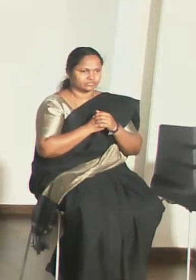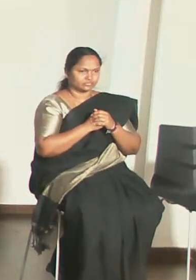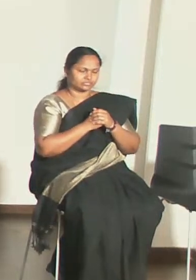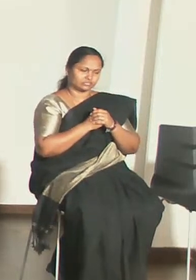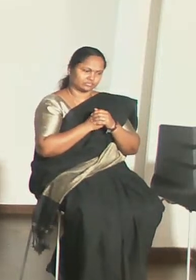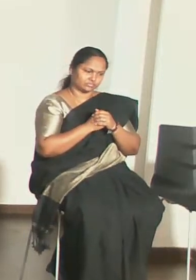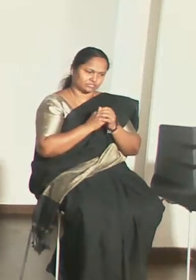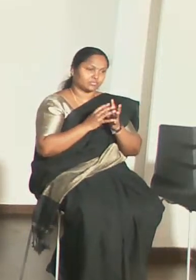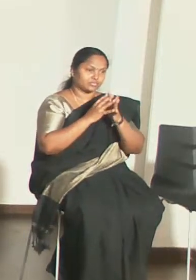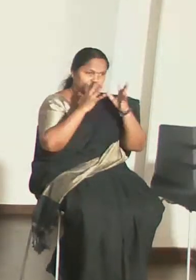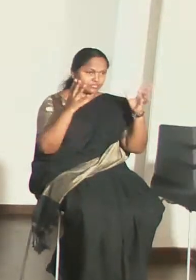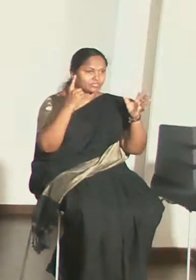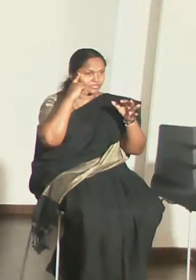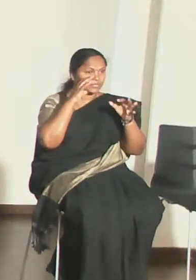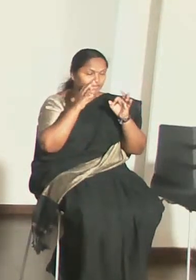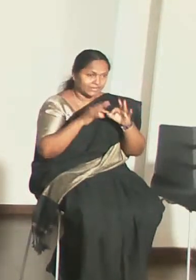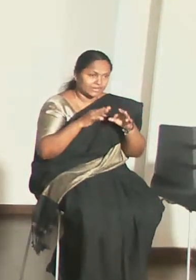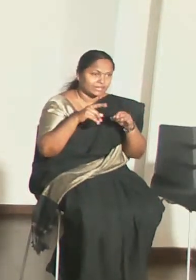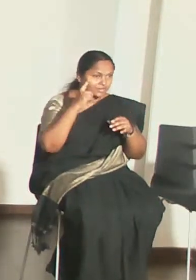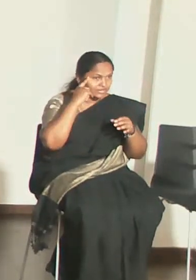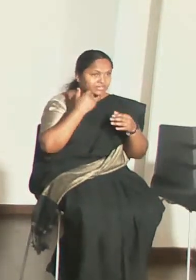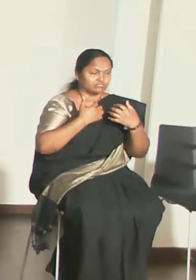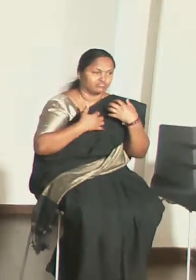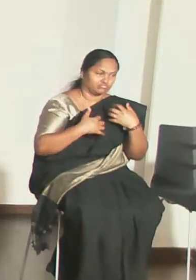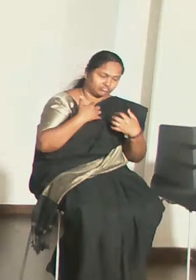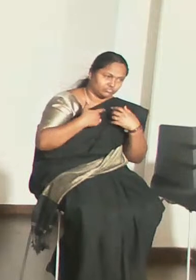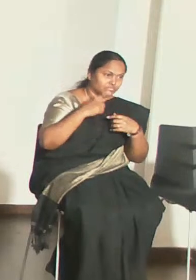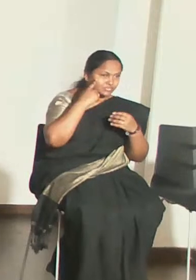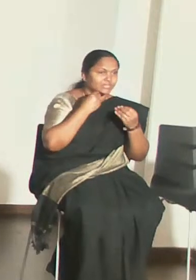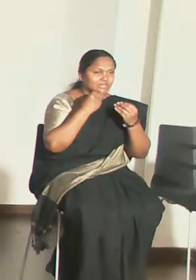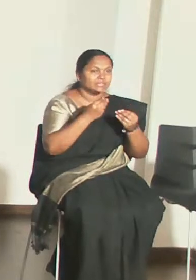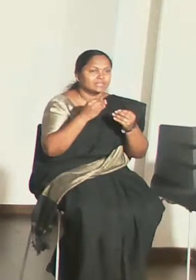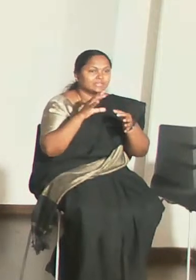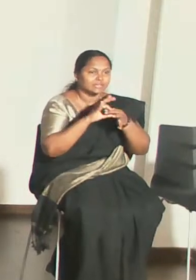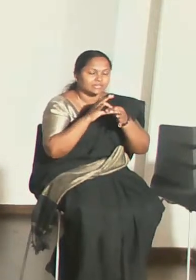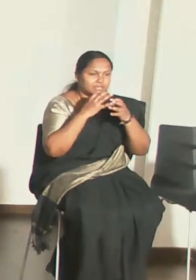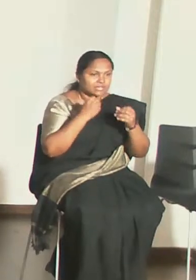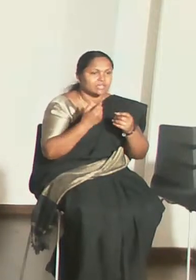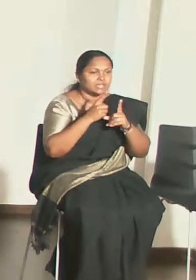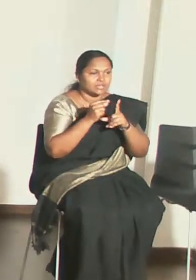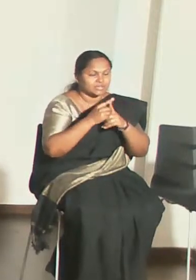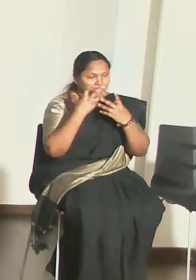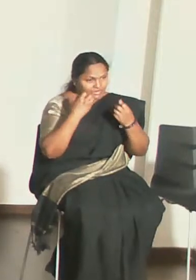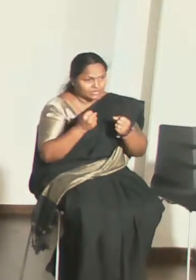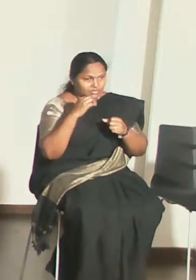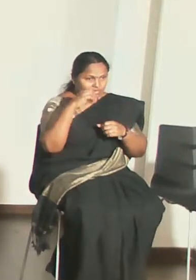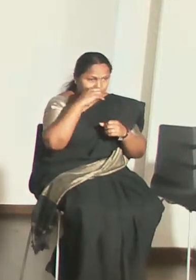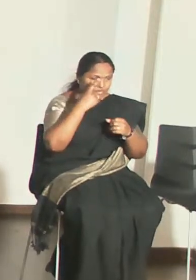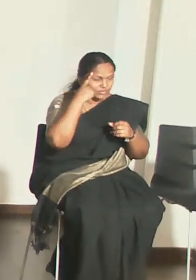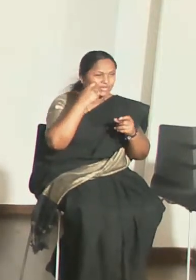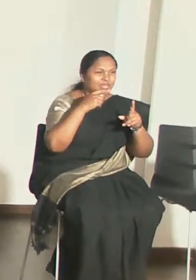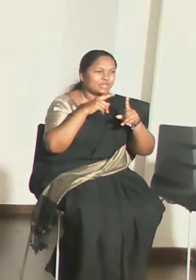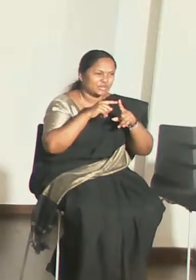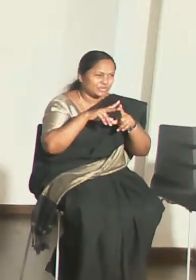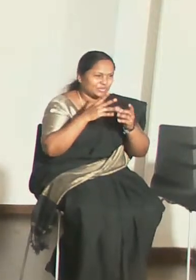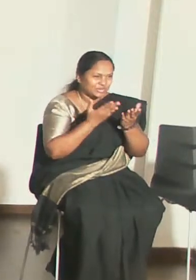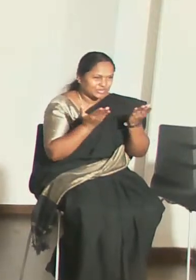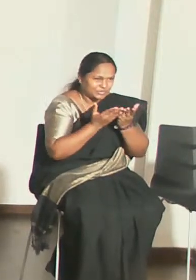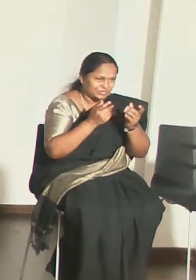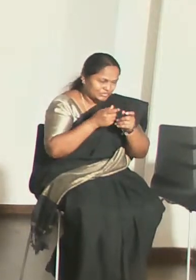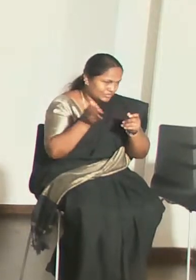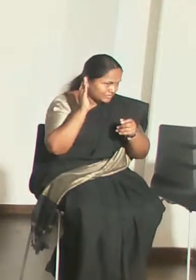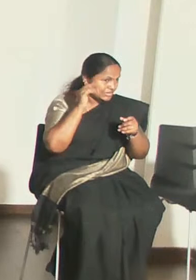and a lot of it is really interesting criticism and just being published in a newspaper.